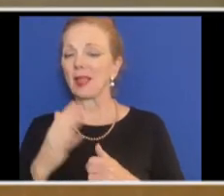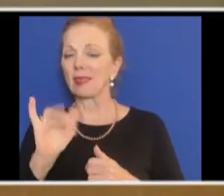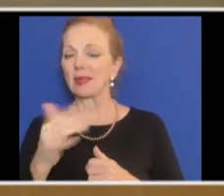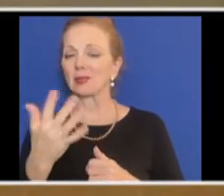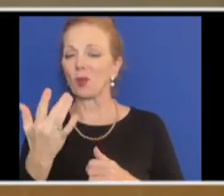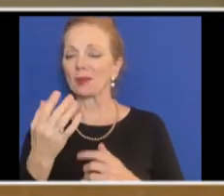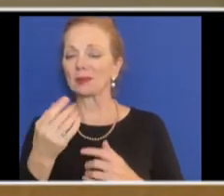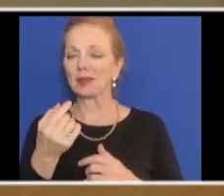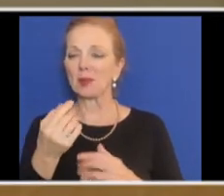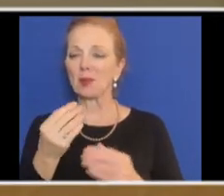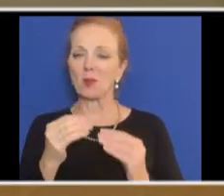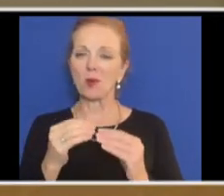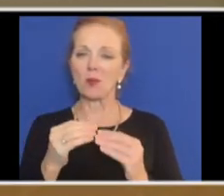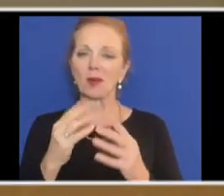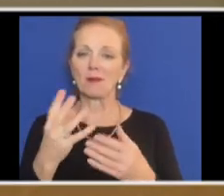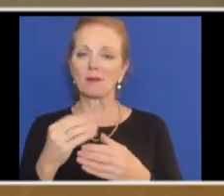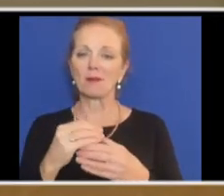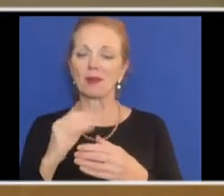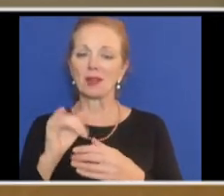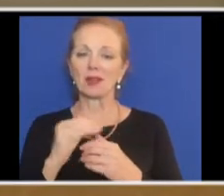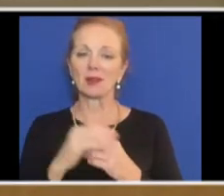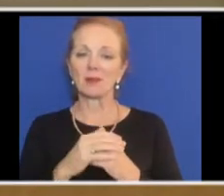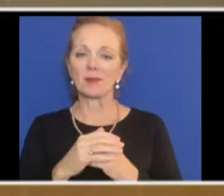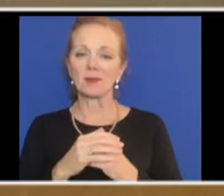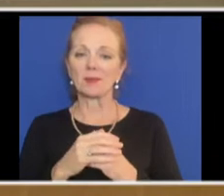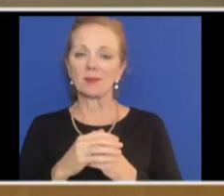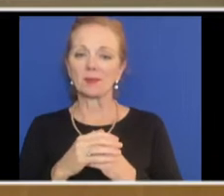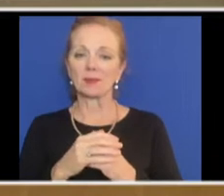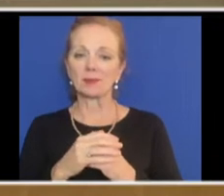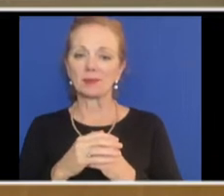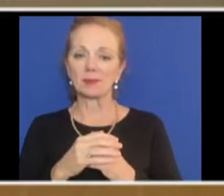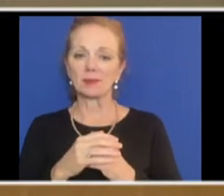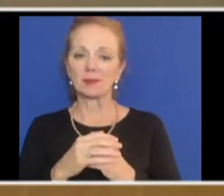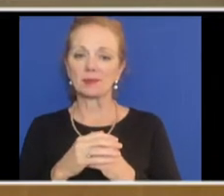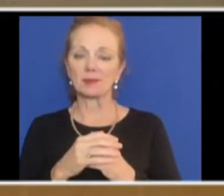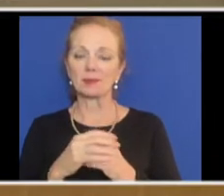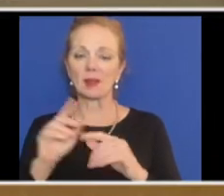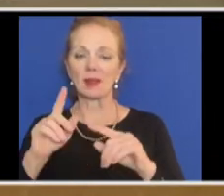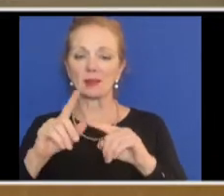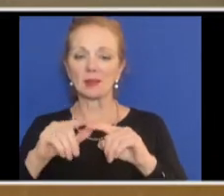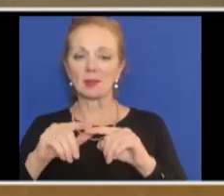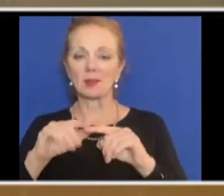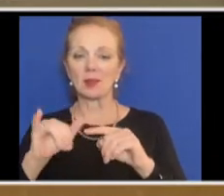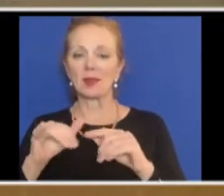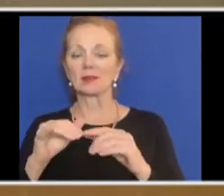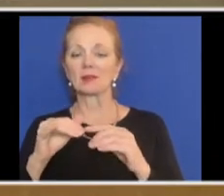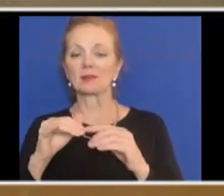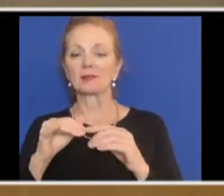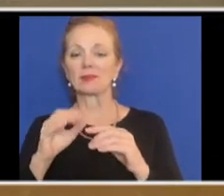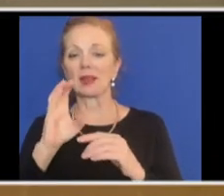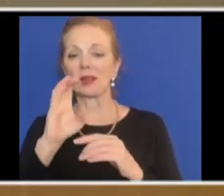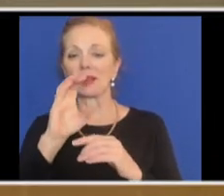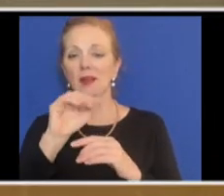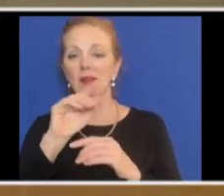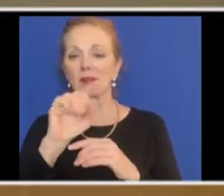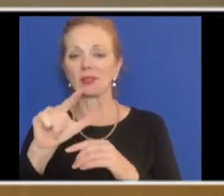more um involved with this um kind of relied on the conventional submission